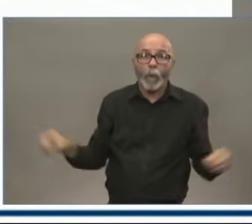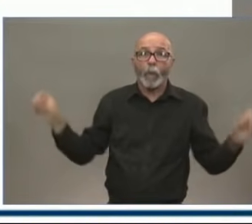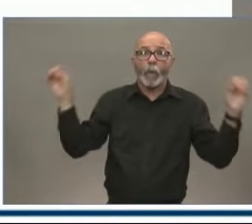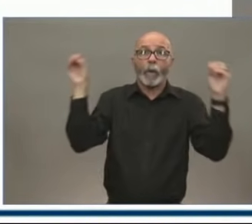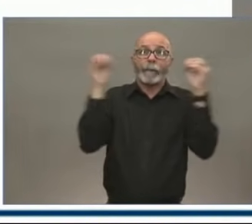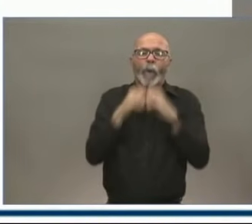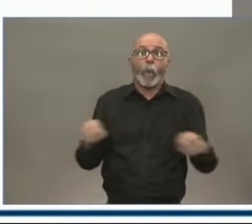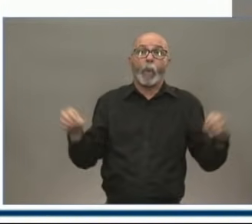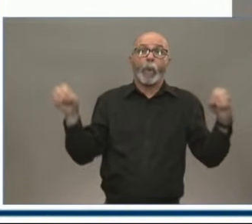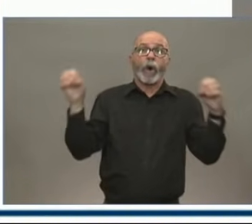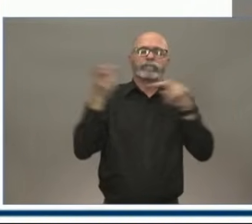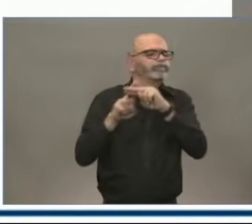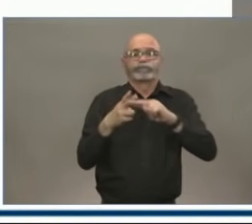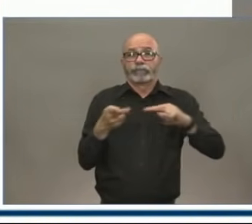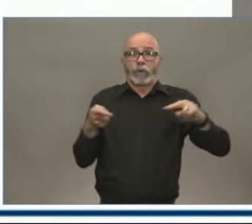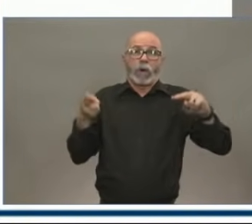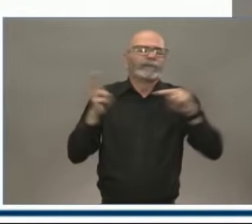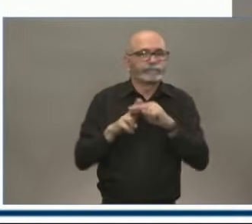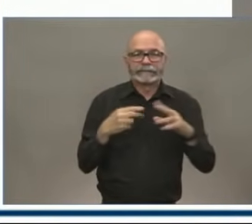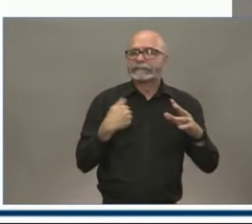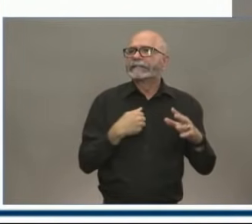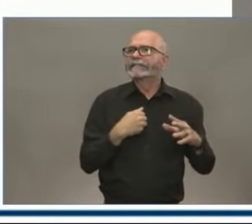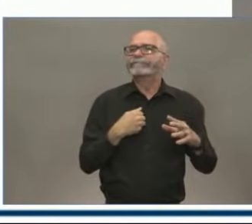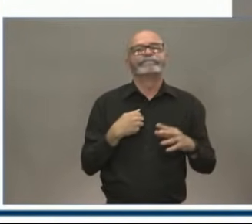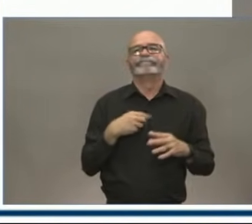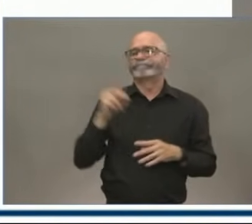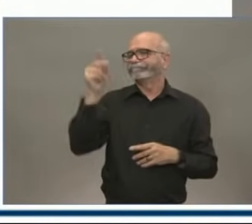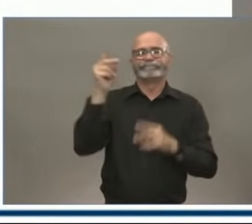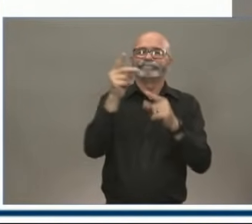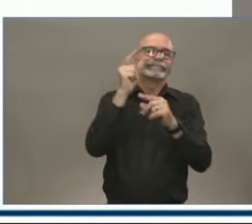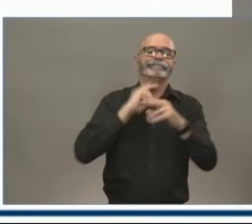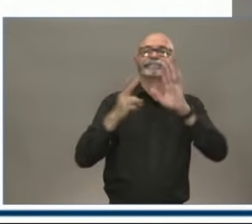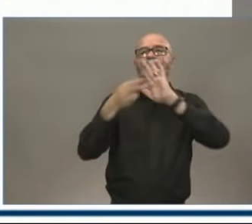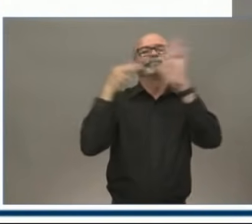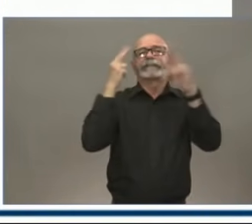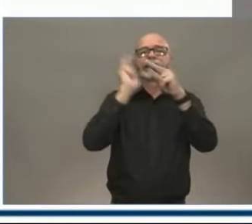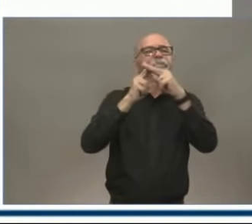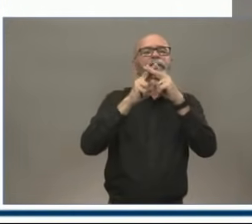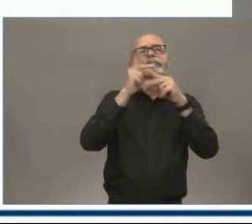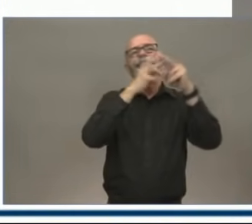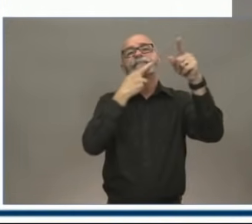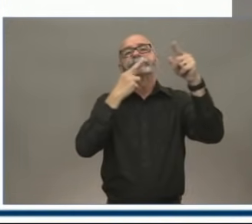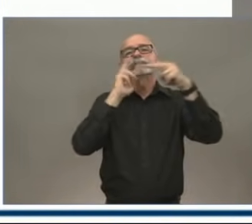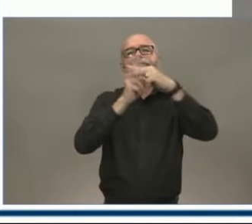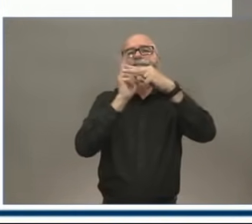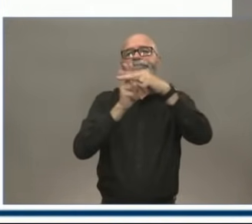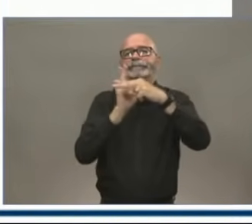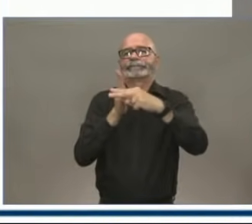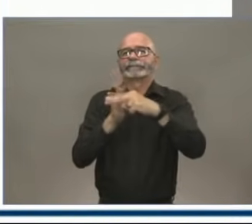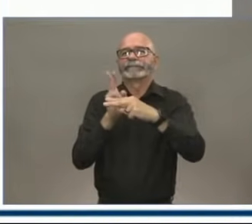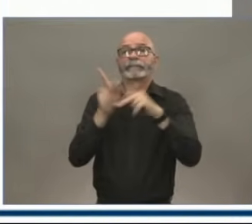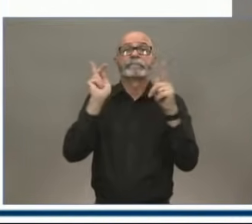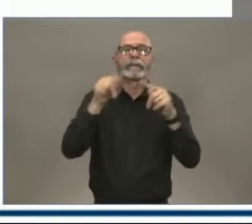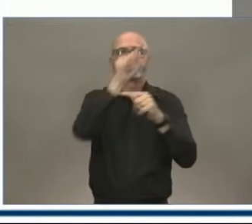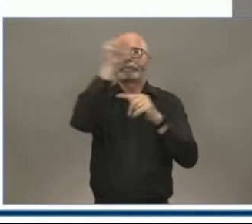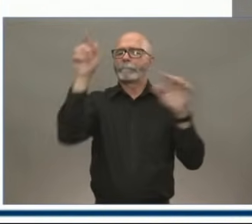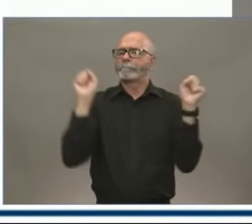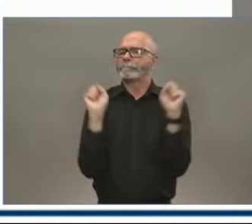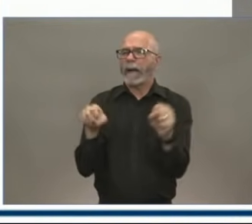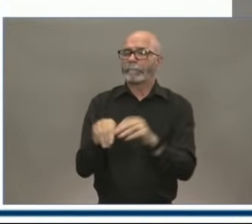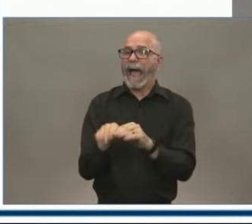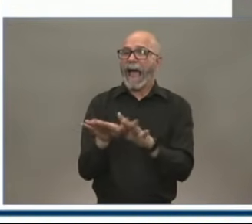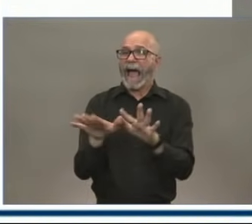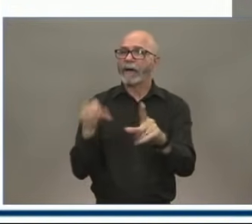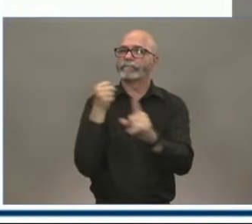having to be identified as places of possible exposure, they were seeing that